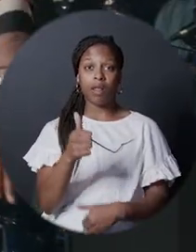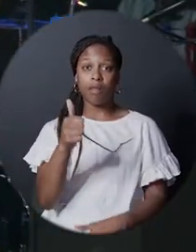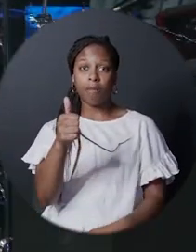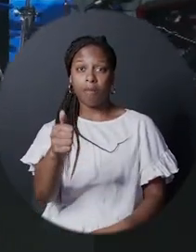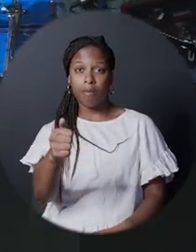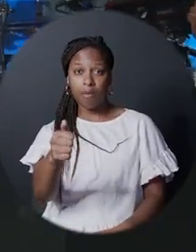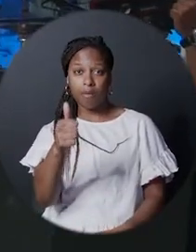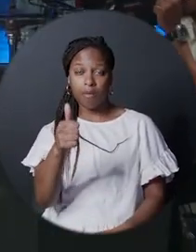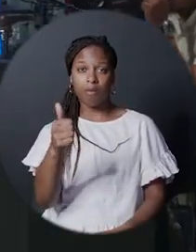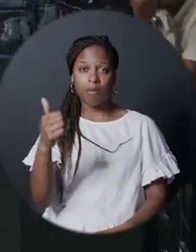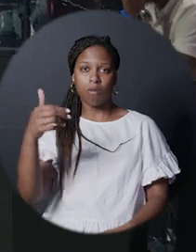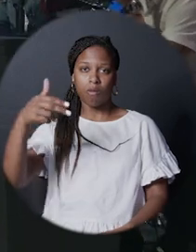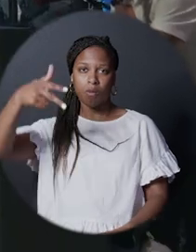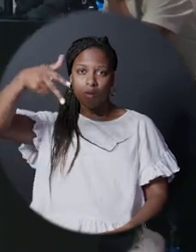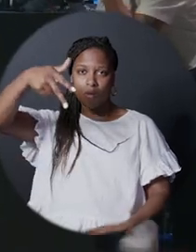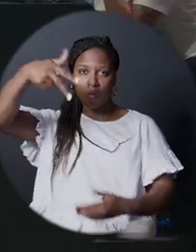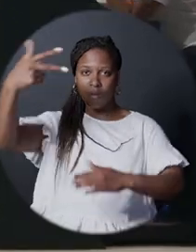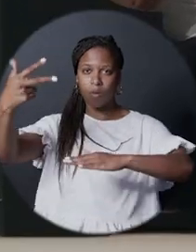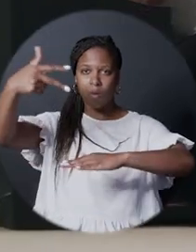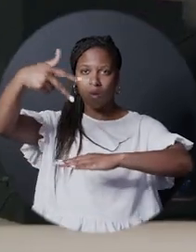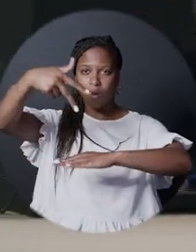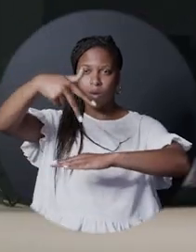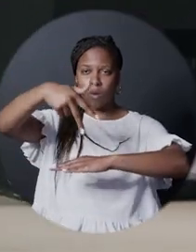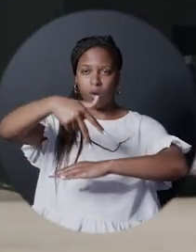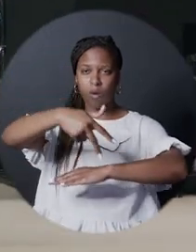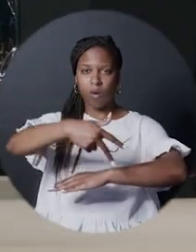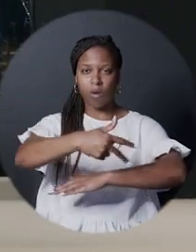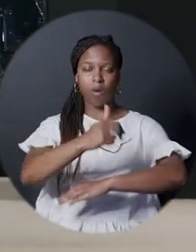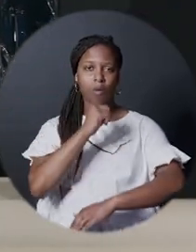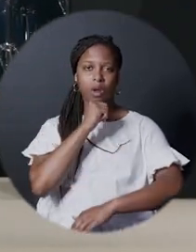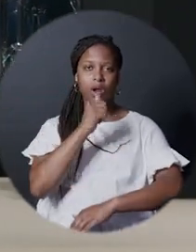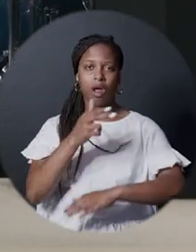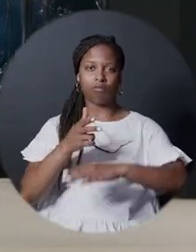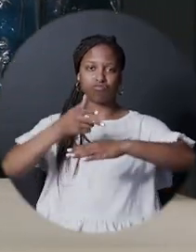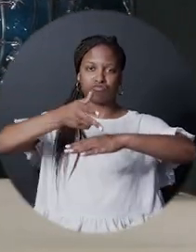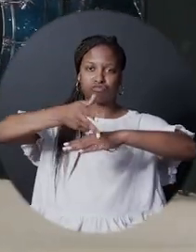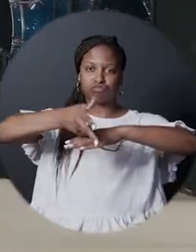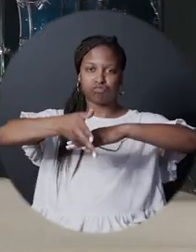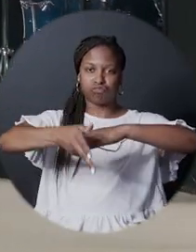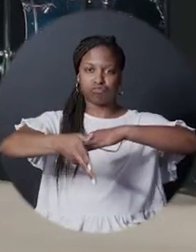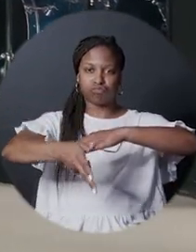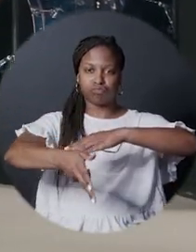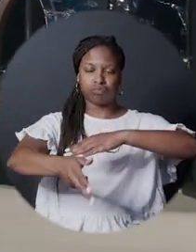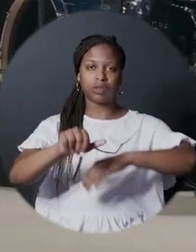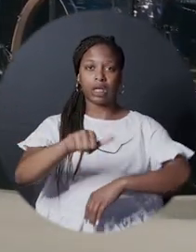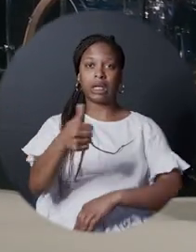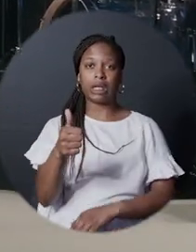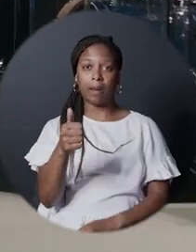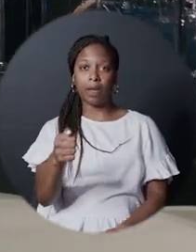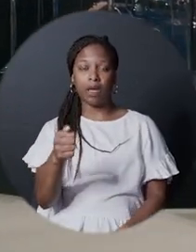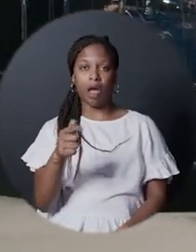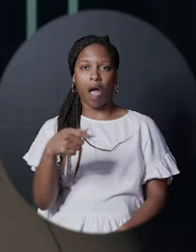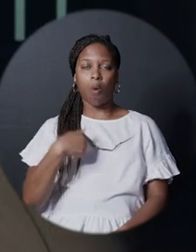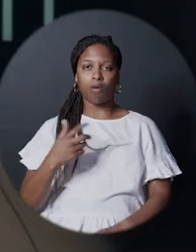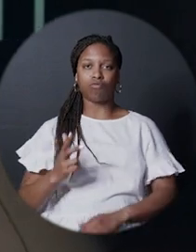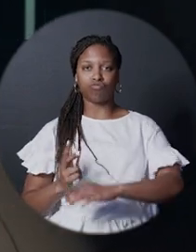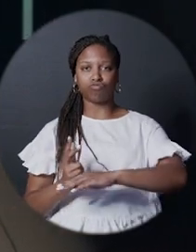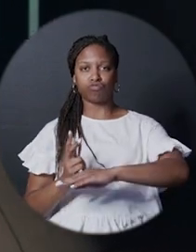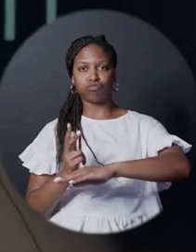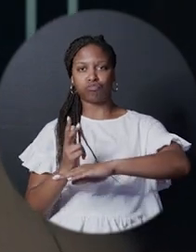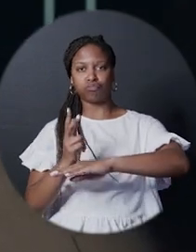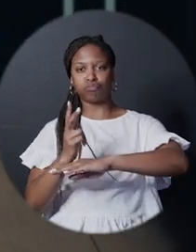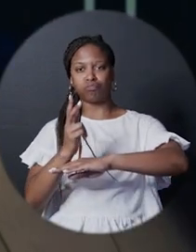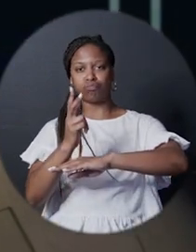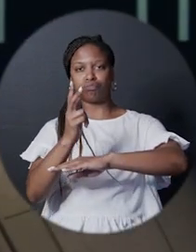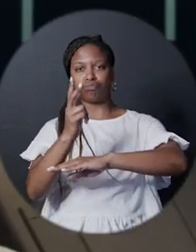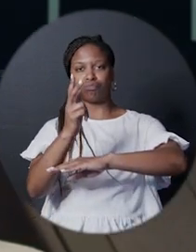I've got another button that when I'm going downhill, I can push it so the car won't keep rolling. I've got another button that when I'm going